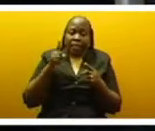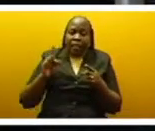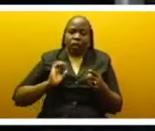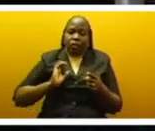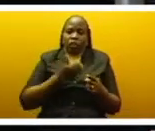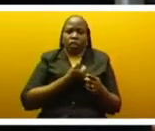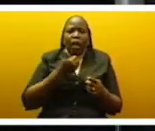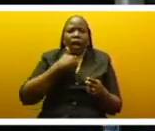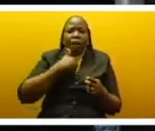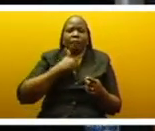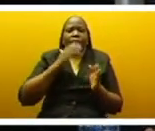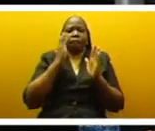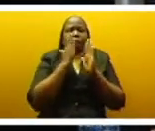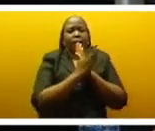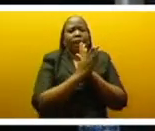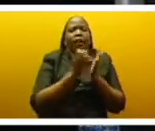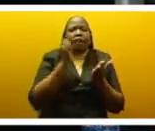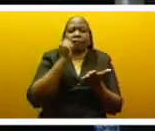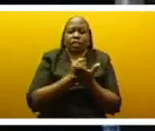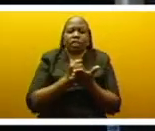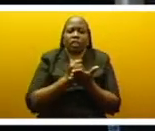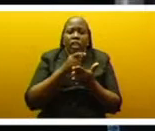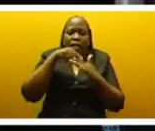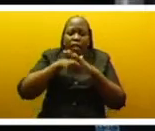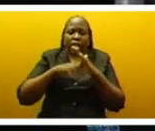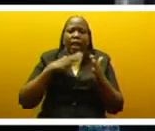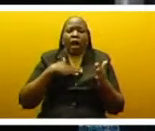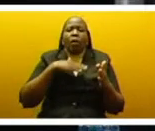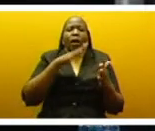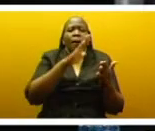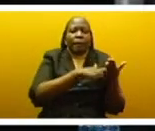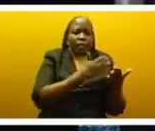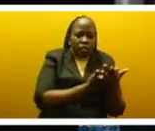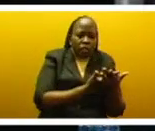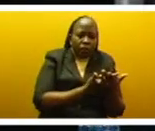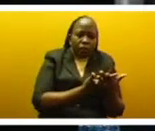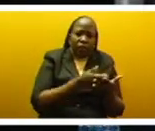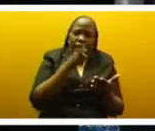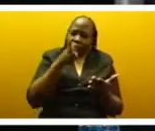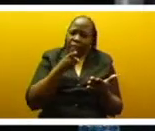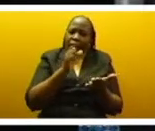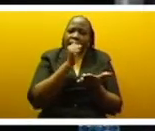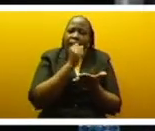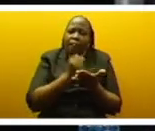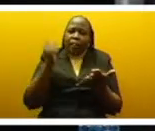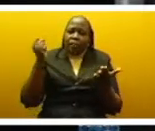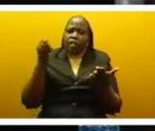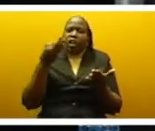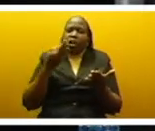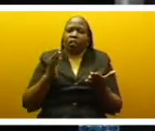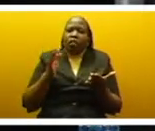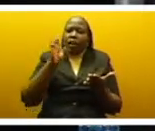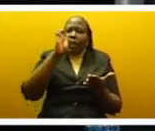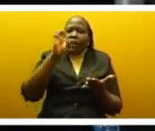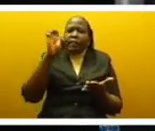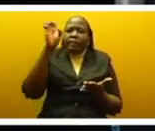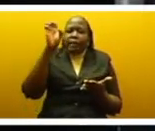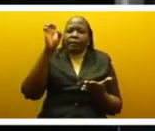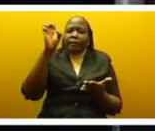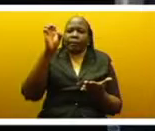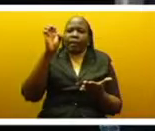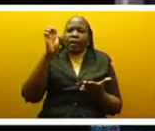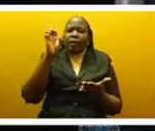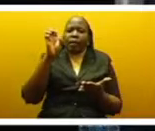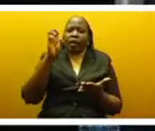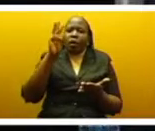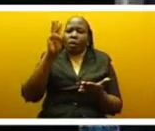Iseme Kamau and Maema in our petition, the affidavit of Esther Wanjiko Wanjohi.